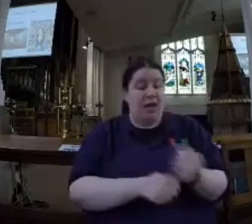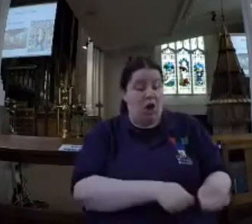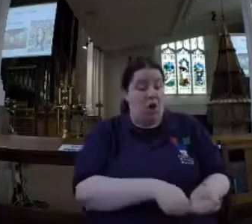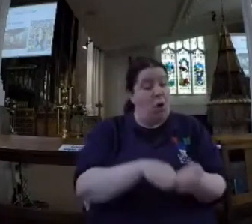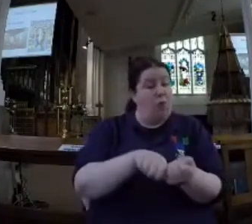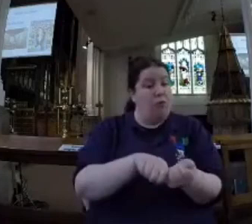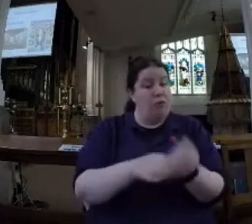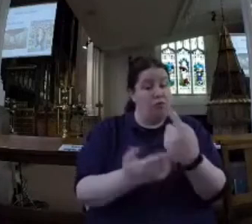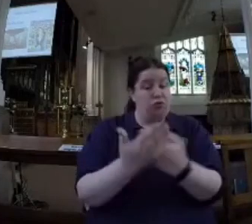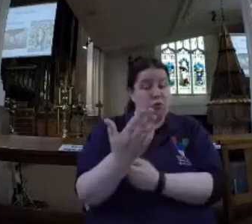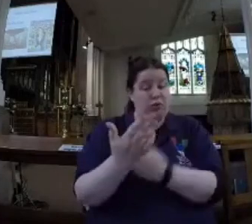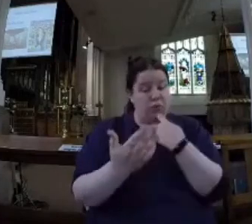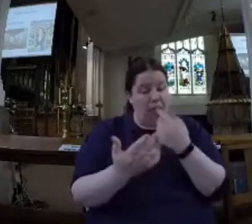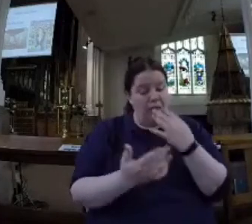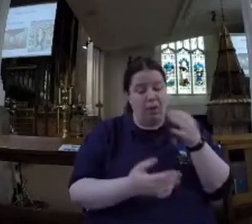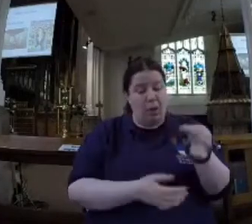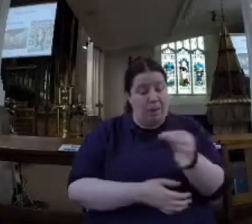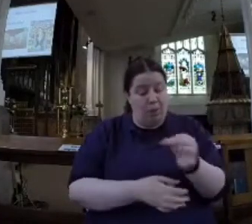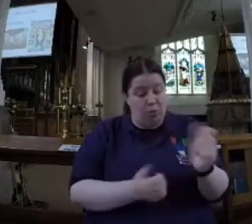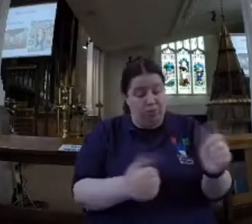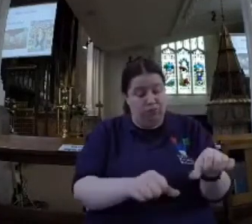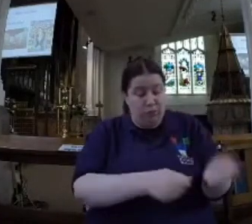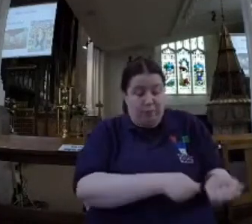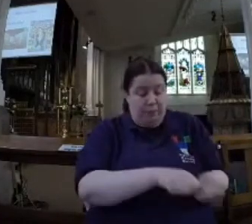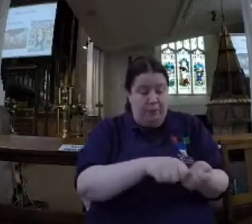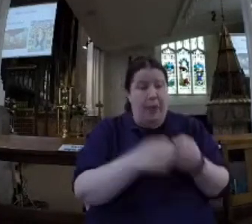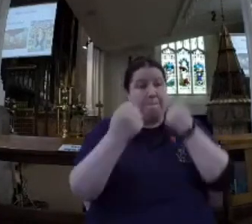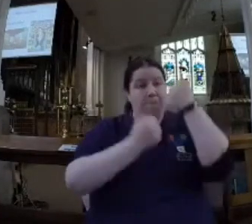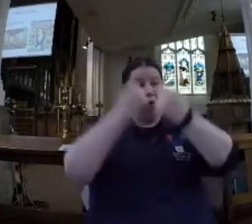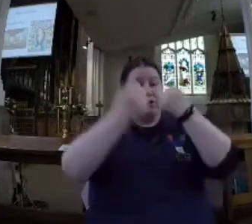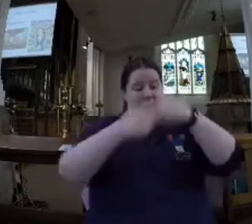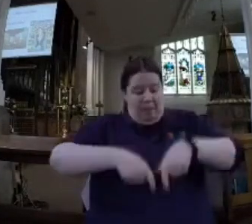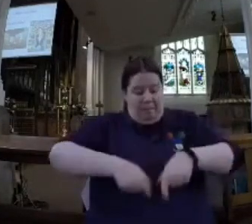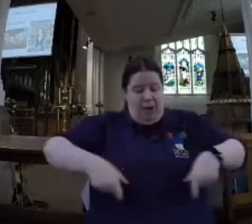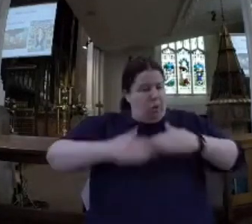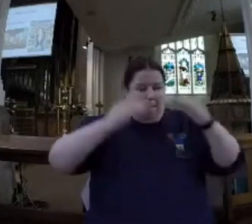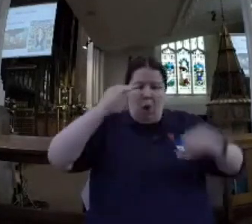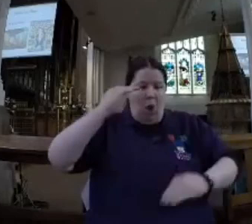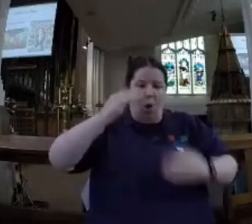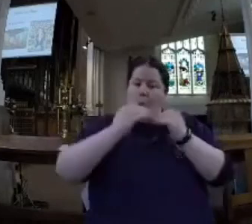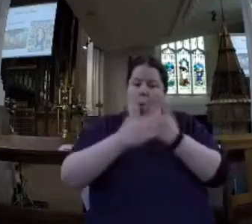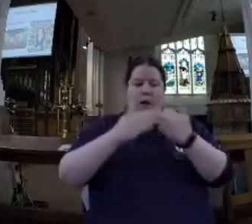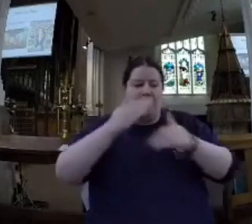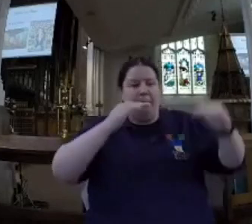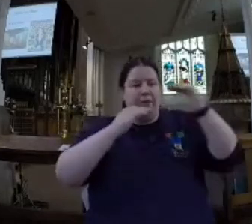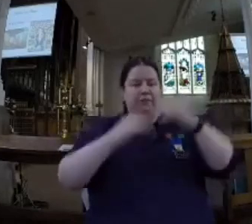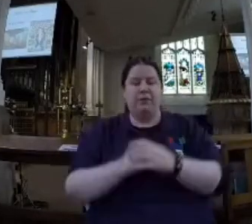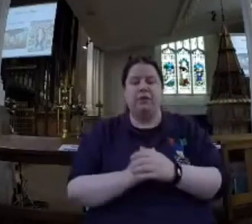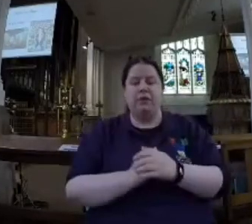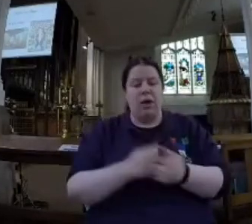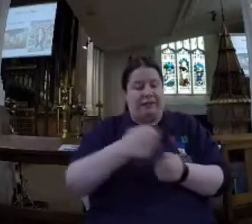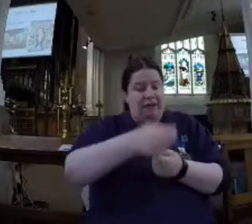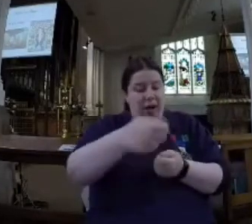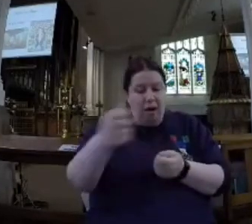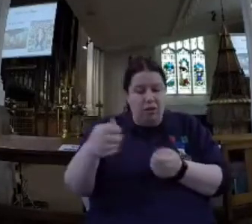lies. In boxing, no hitting below the belt. When it comes to cards, no dealing from the bottom